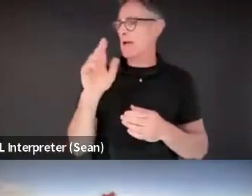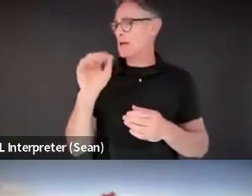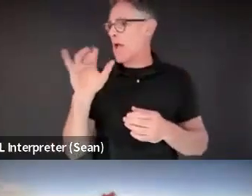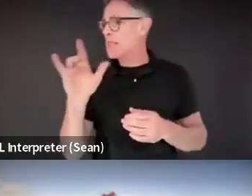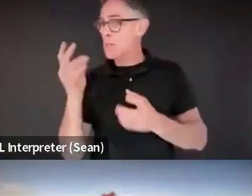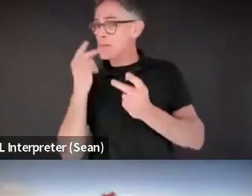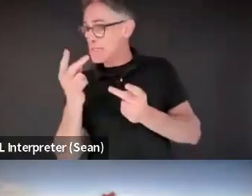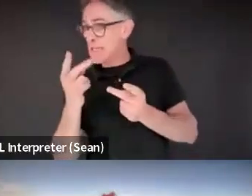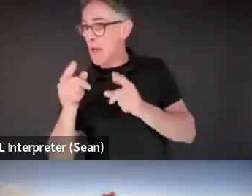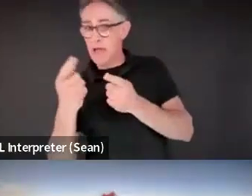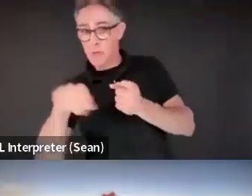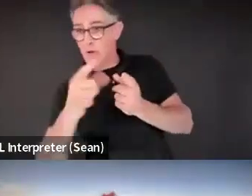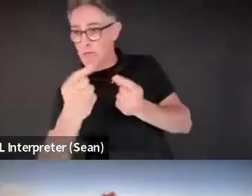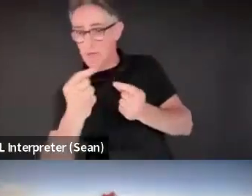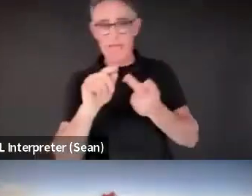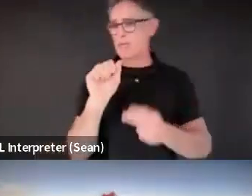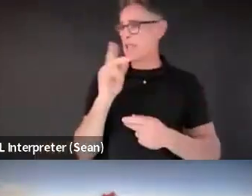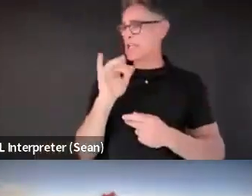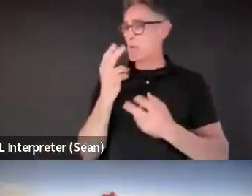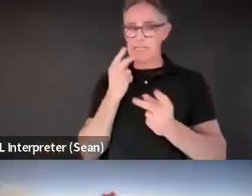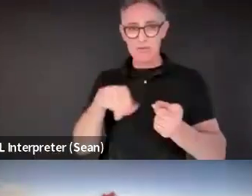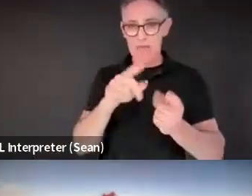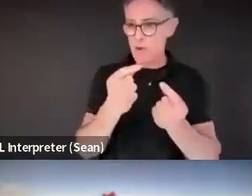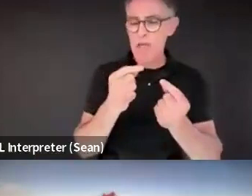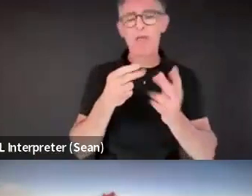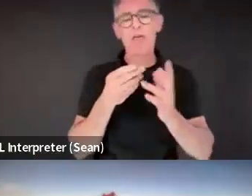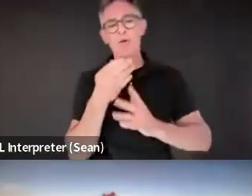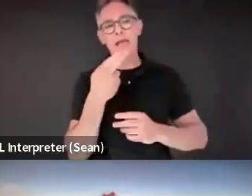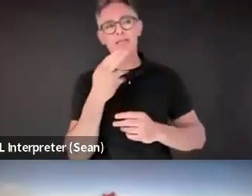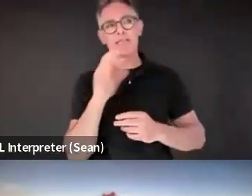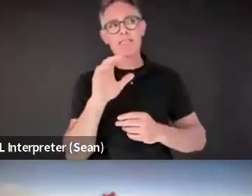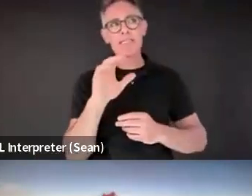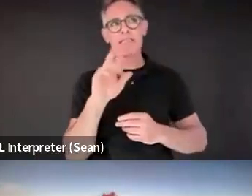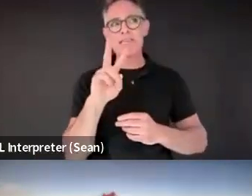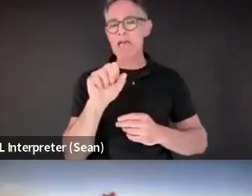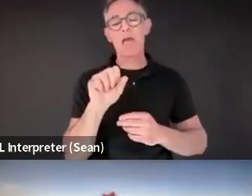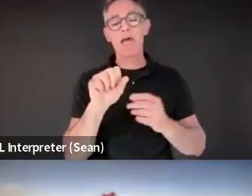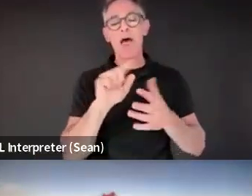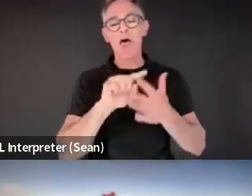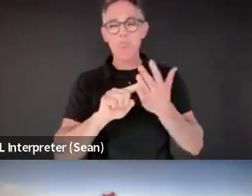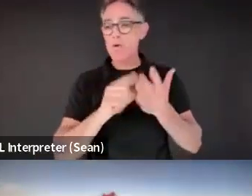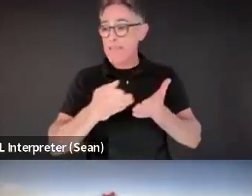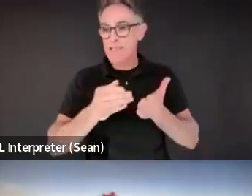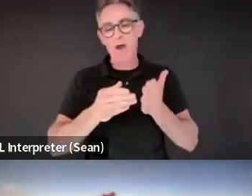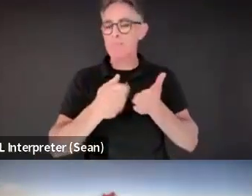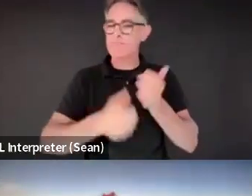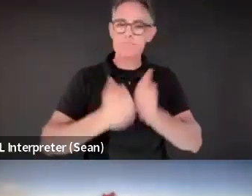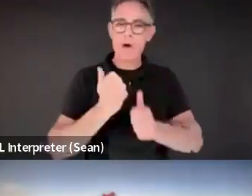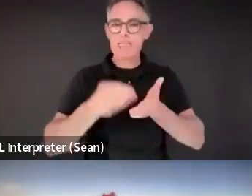Alicia wants to see you guys doing through HCVS are also some of the most expensive things to be able to do as well, because it